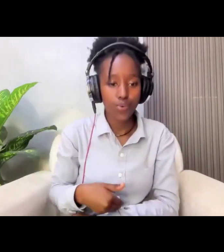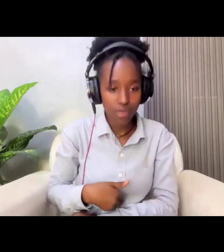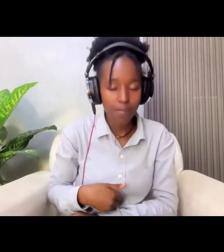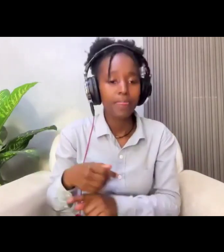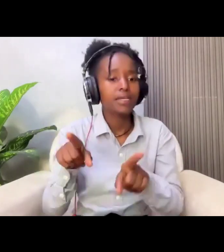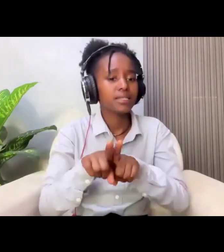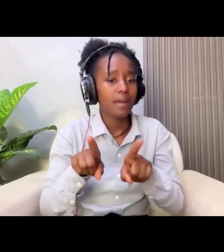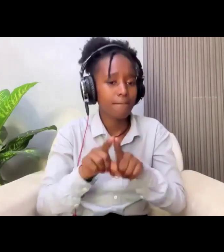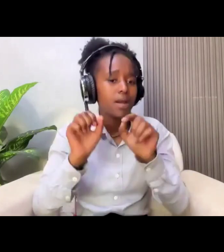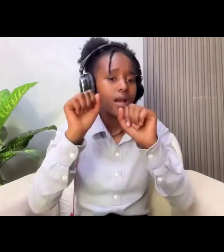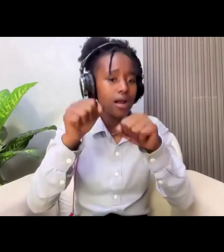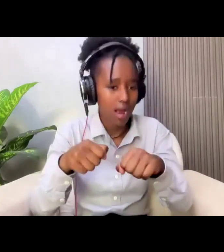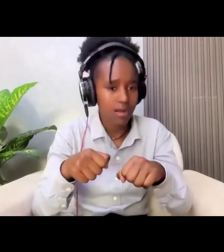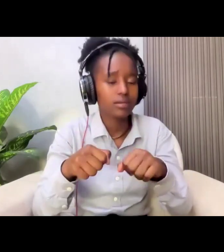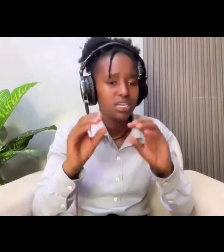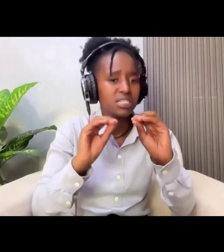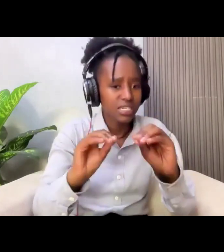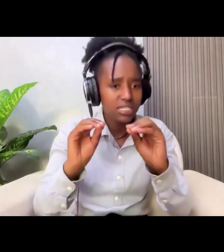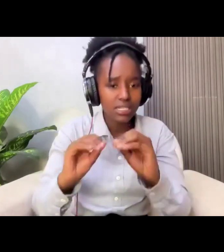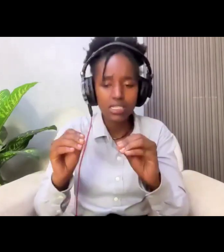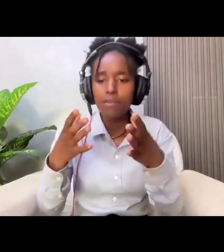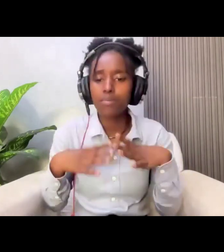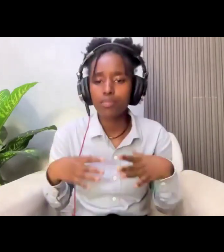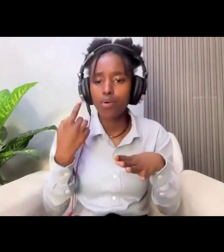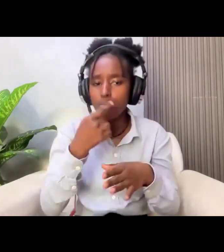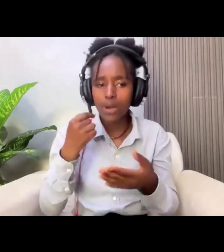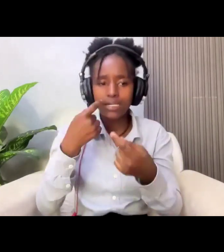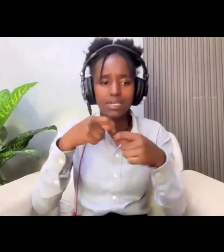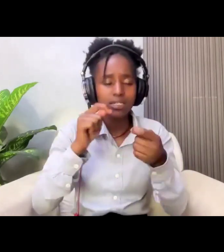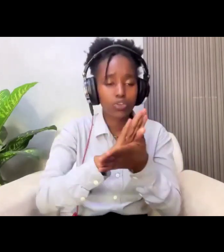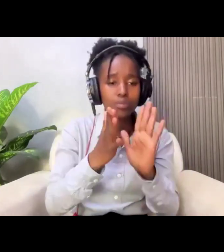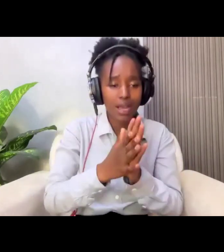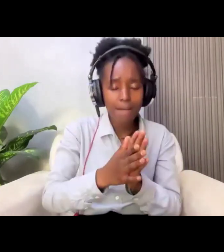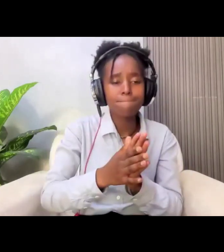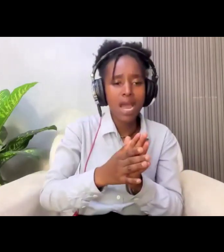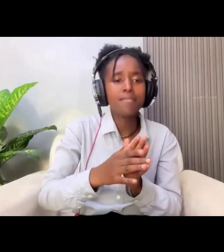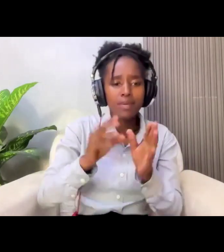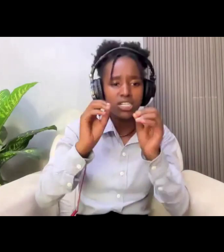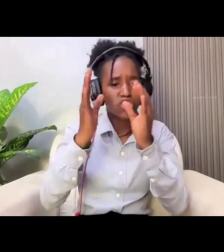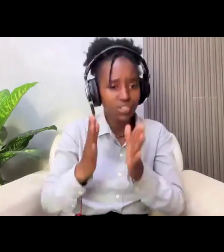those within the education sector, in order to help them become